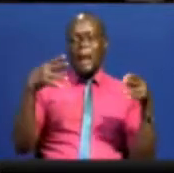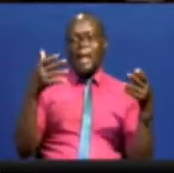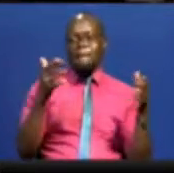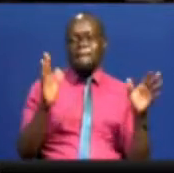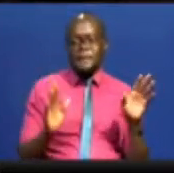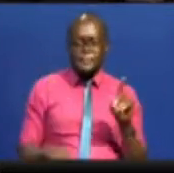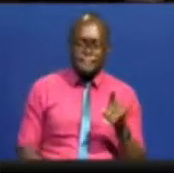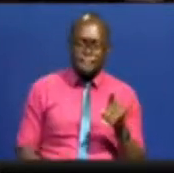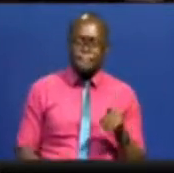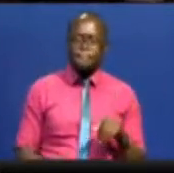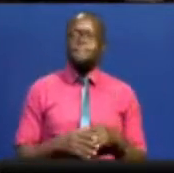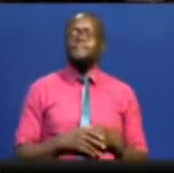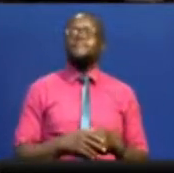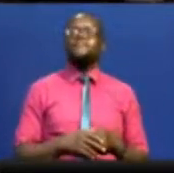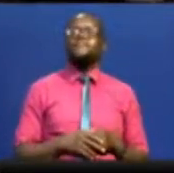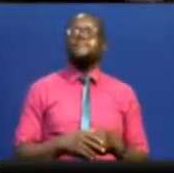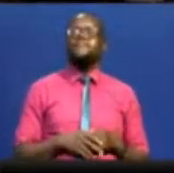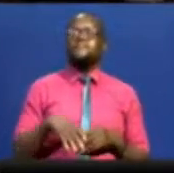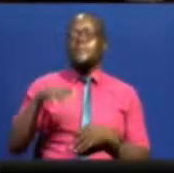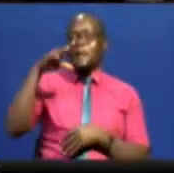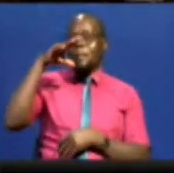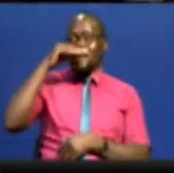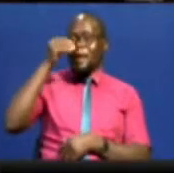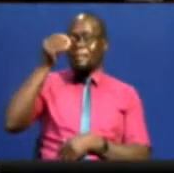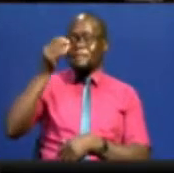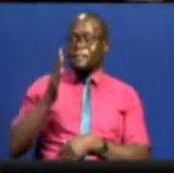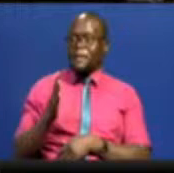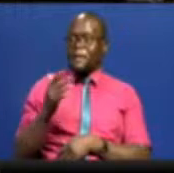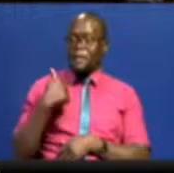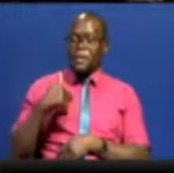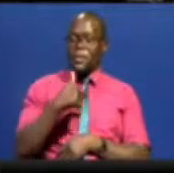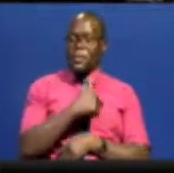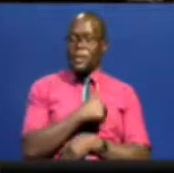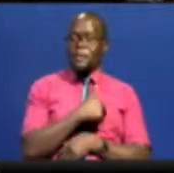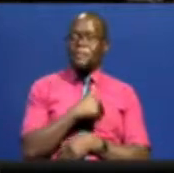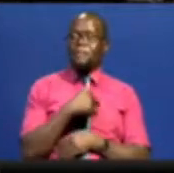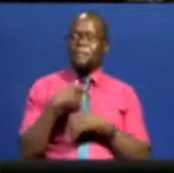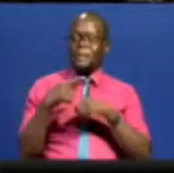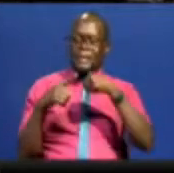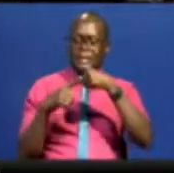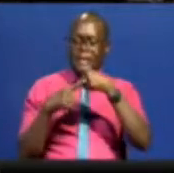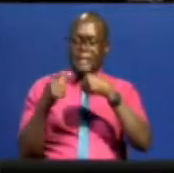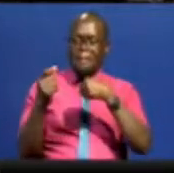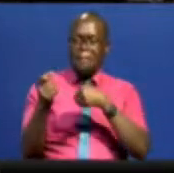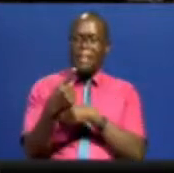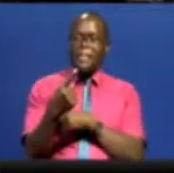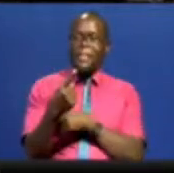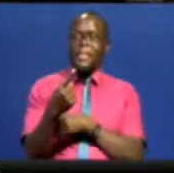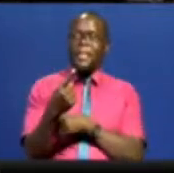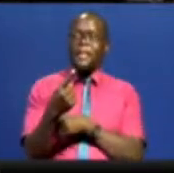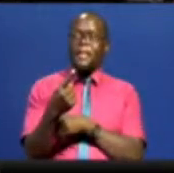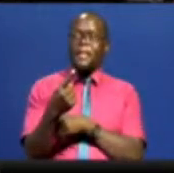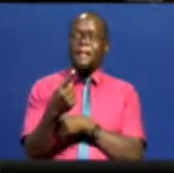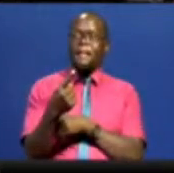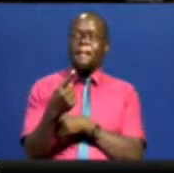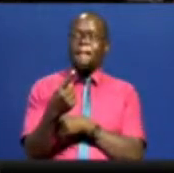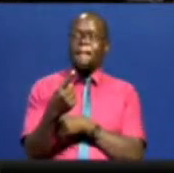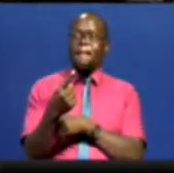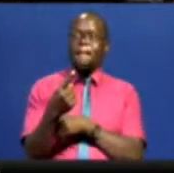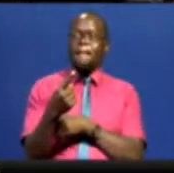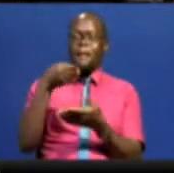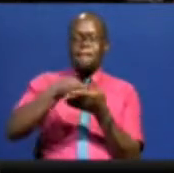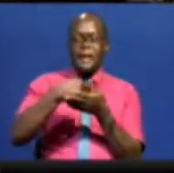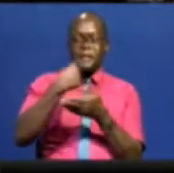whatsoever. Madam Speaker, we are now in the sixth month of the financial